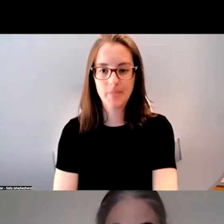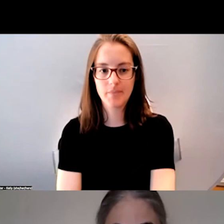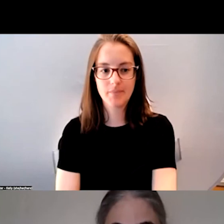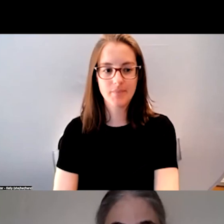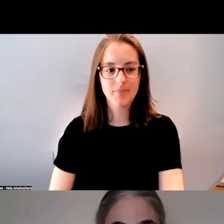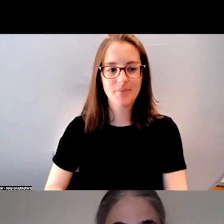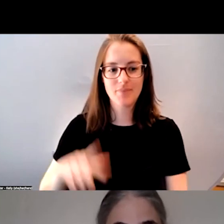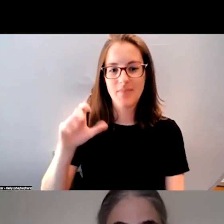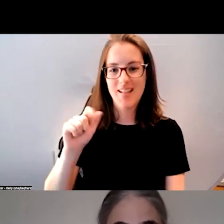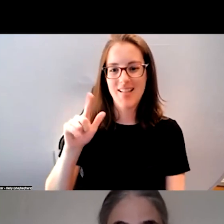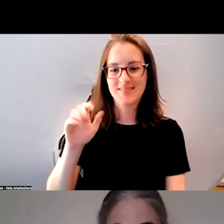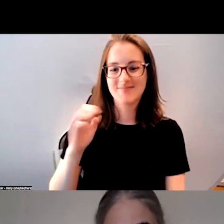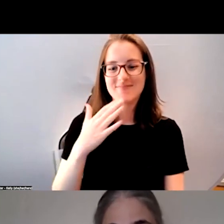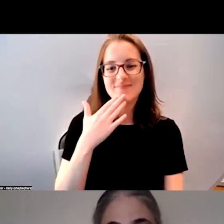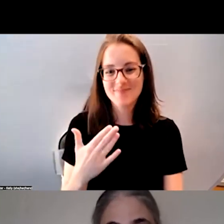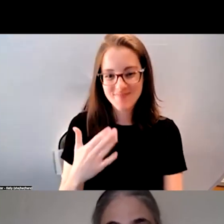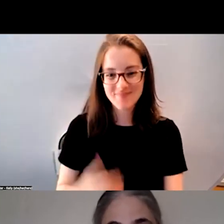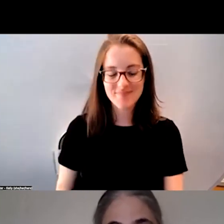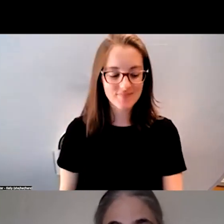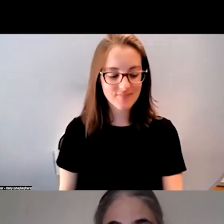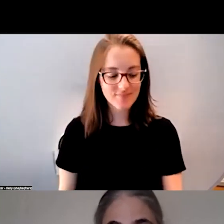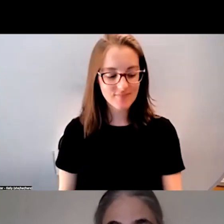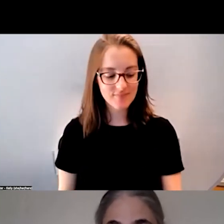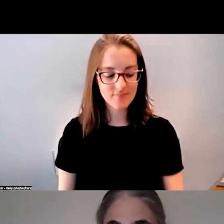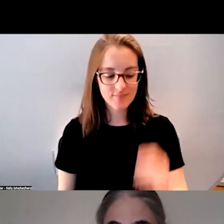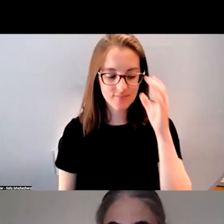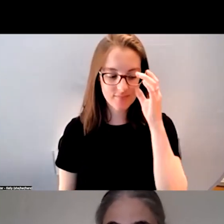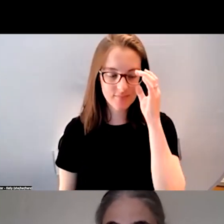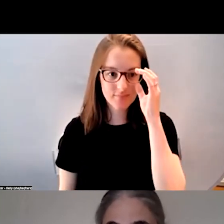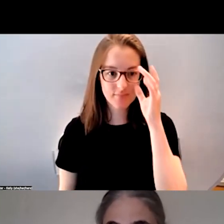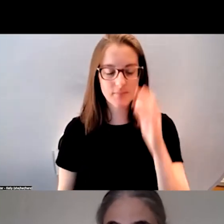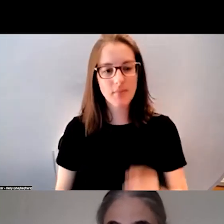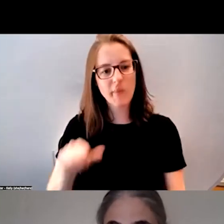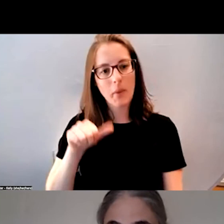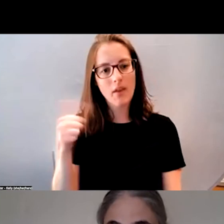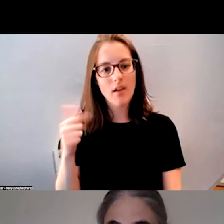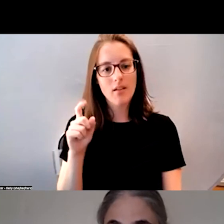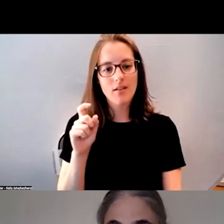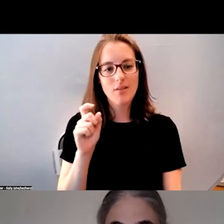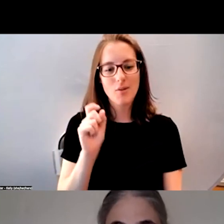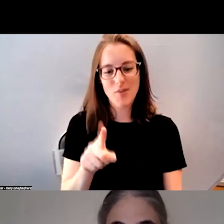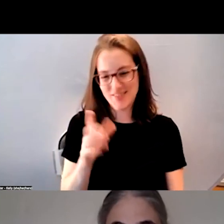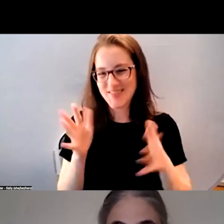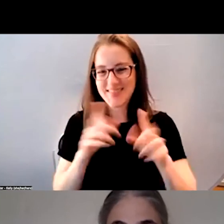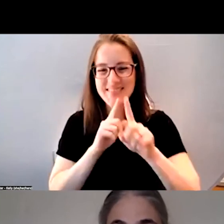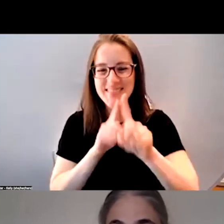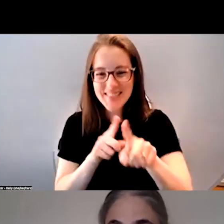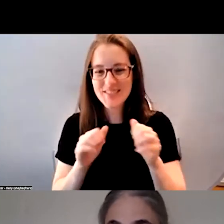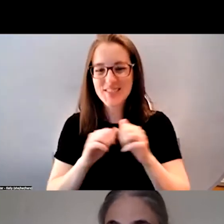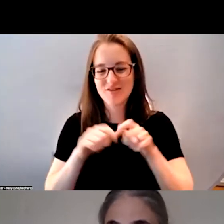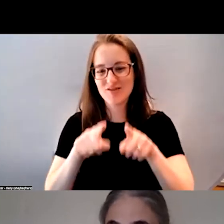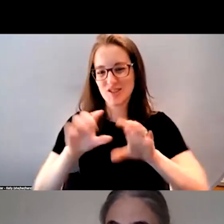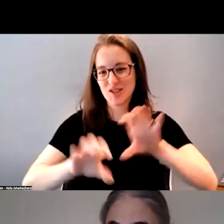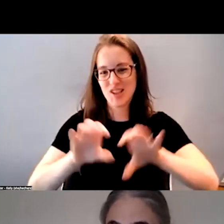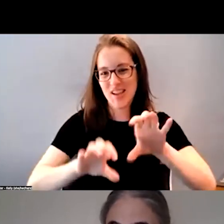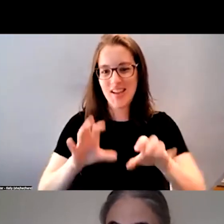Thank you. Thanks both. And then the other question was answered again, once again in the chat and also a little